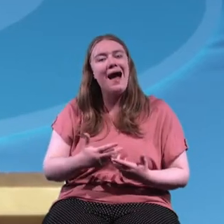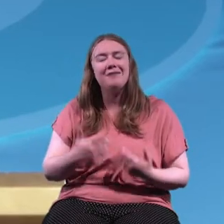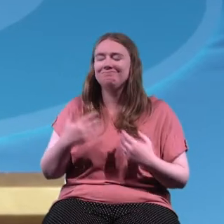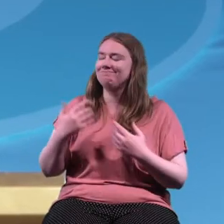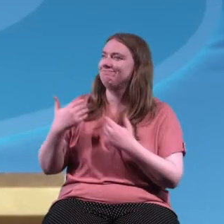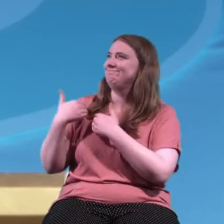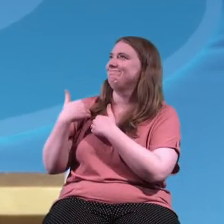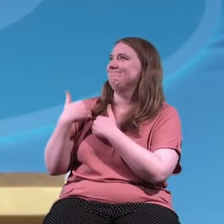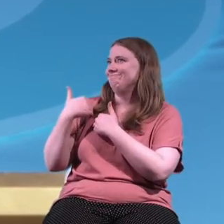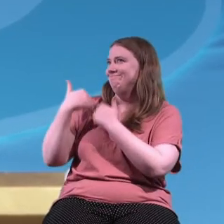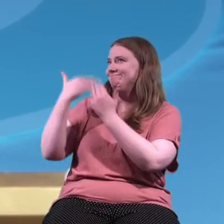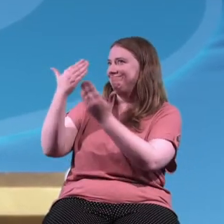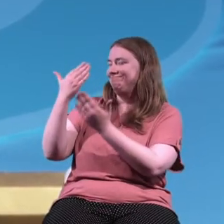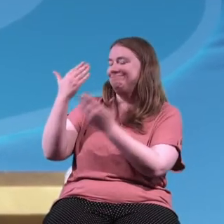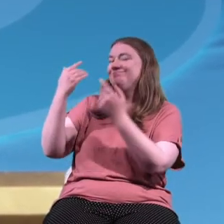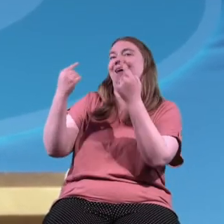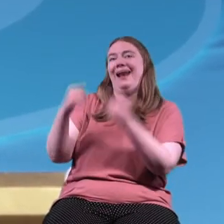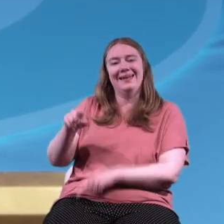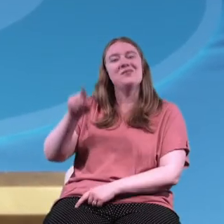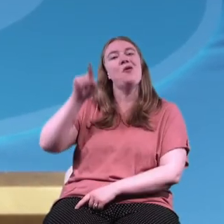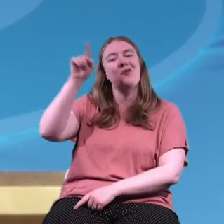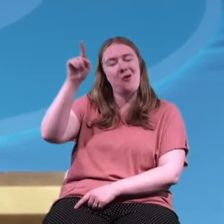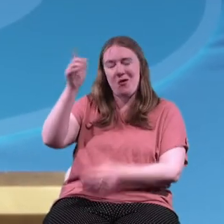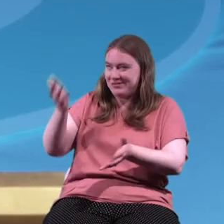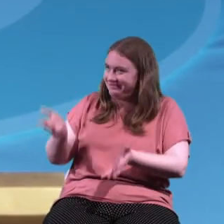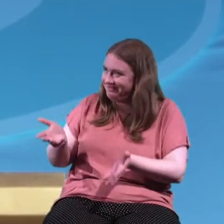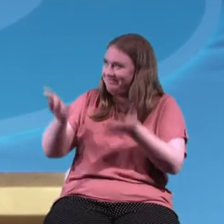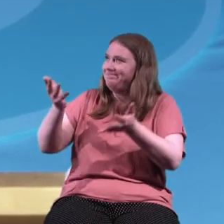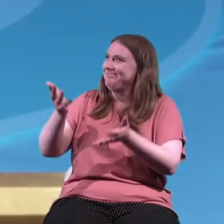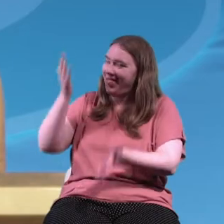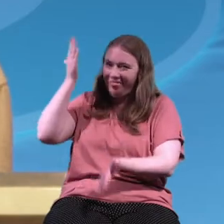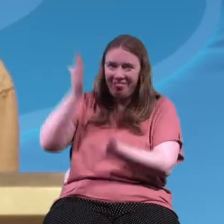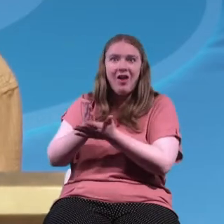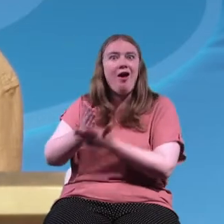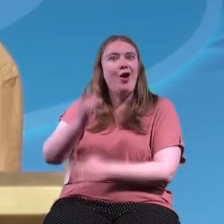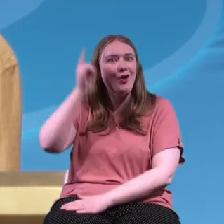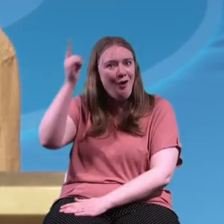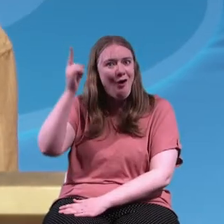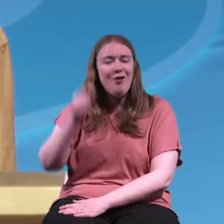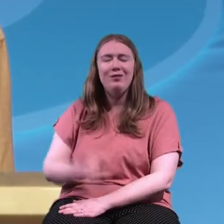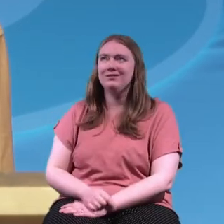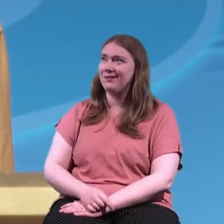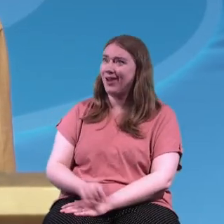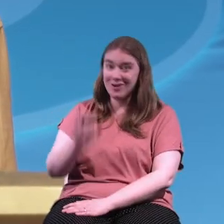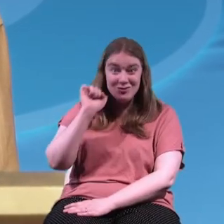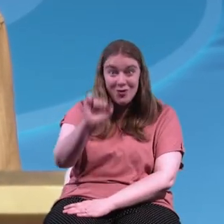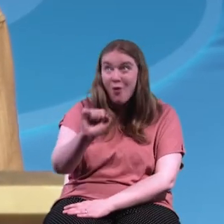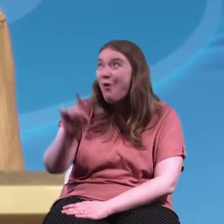If you let God be the God. If you let God be your God.